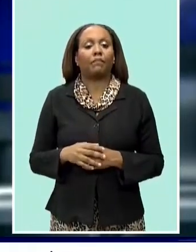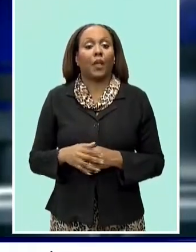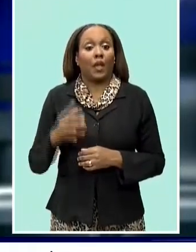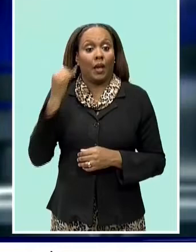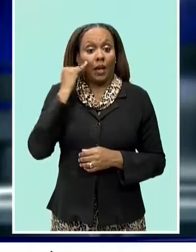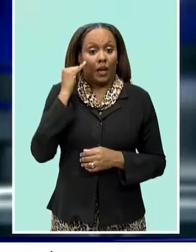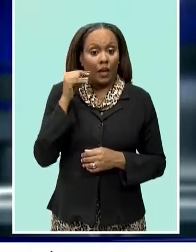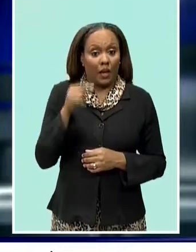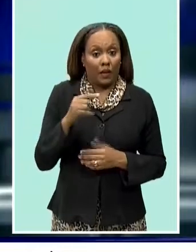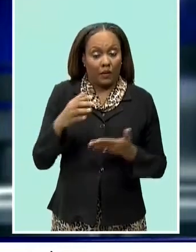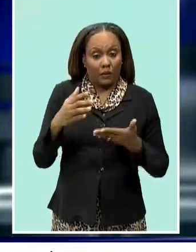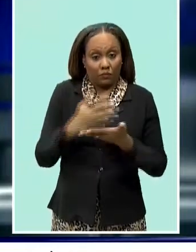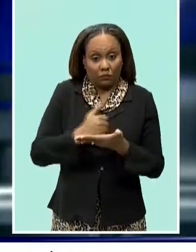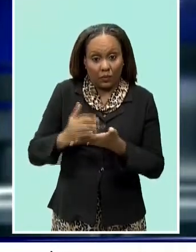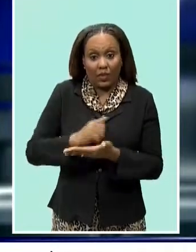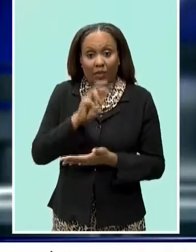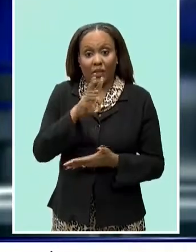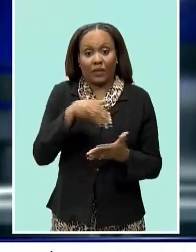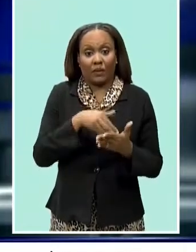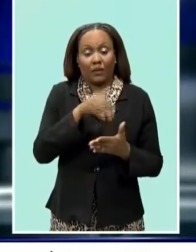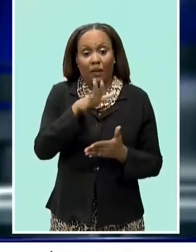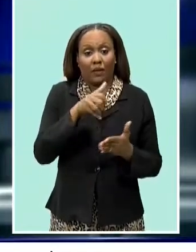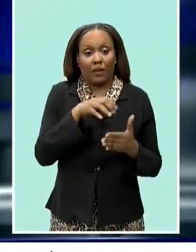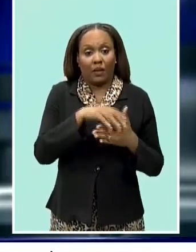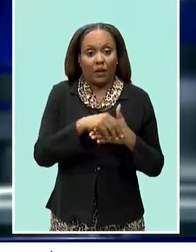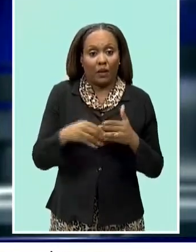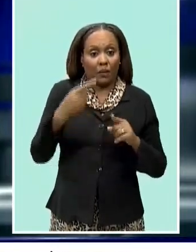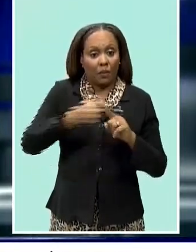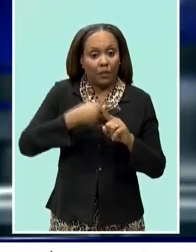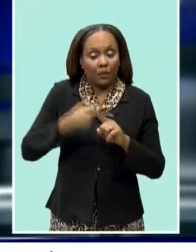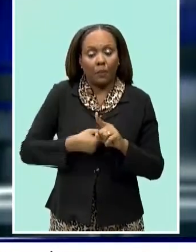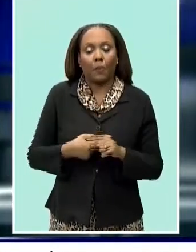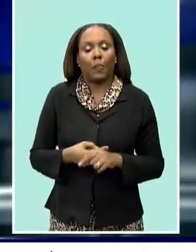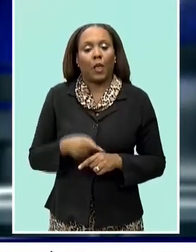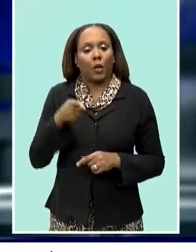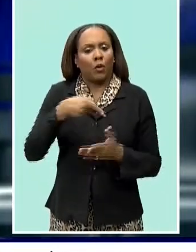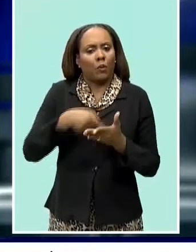earning $6,500 a month, your PAYE has been